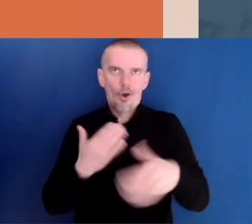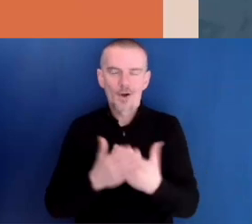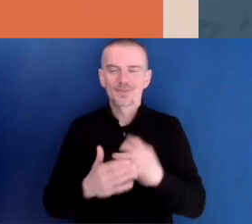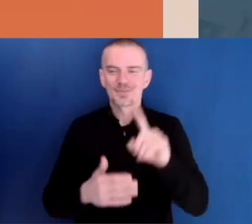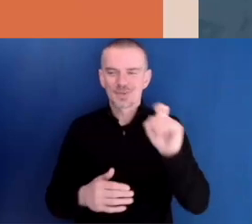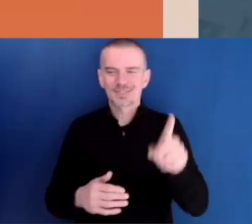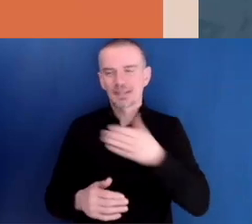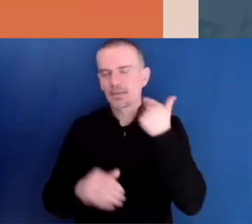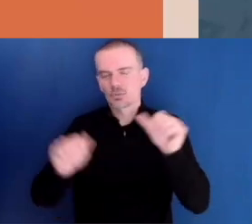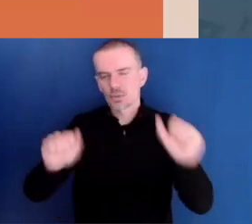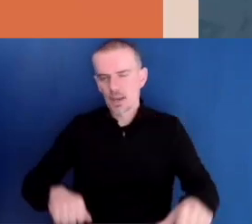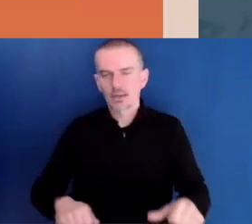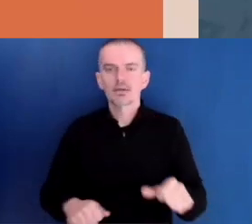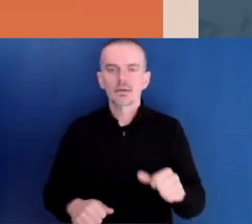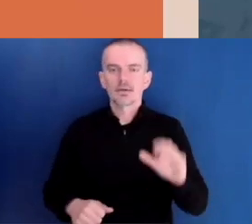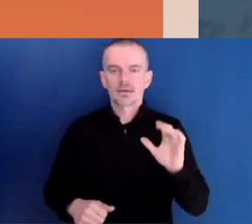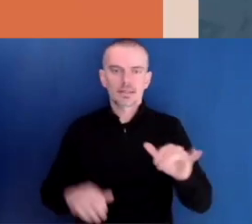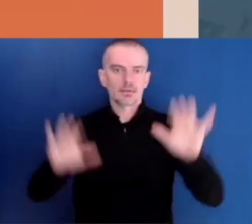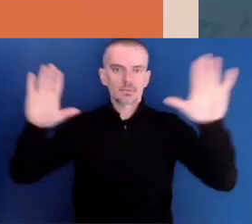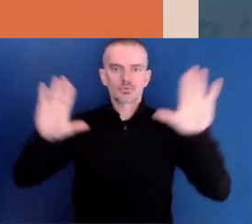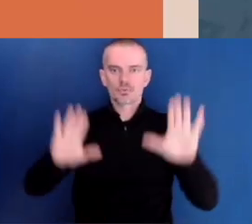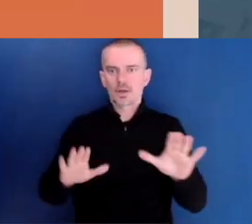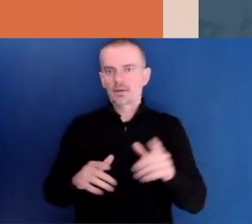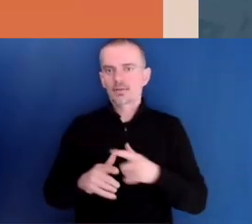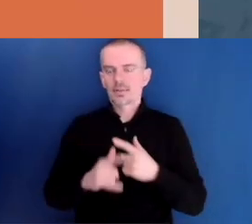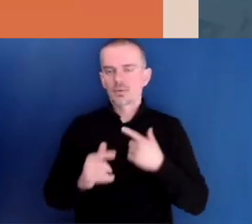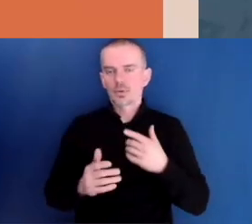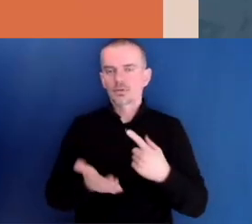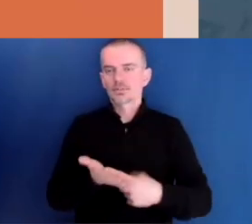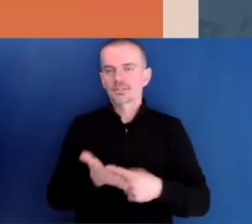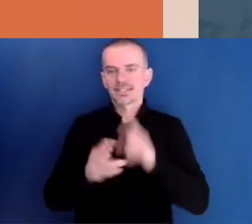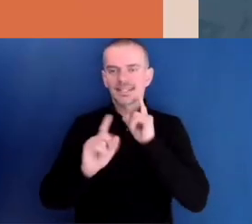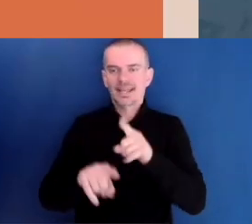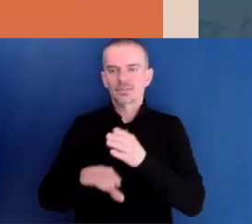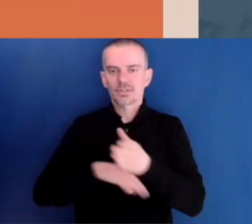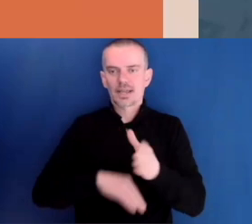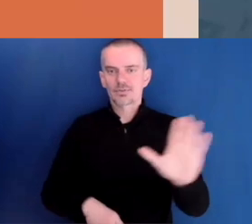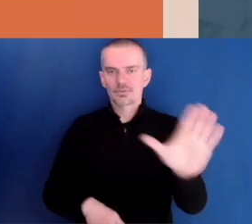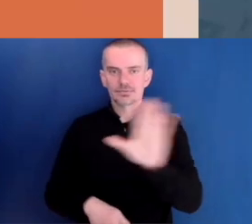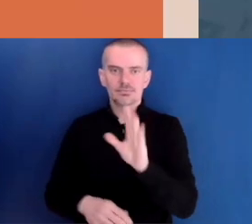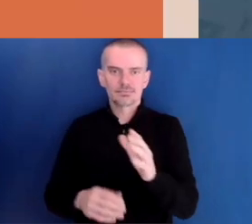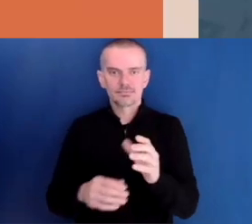your ability, that would be great, and we can kind of go over the answers once everybody has finished.